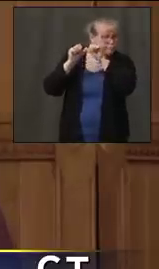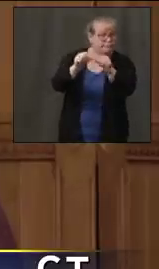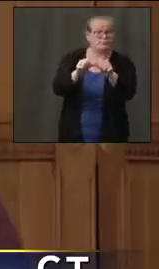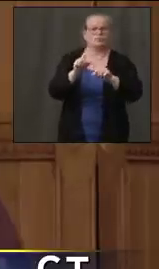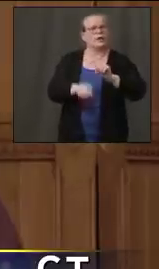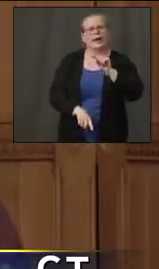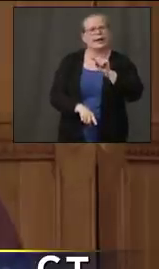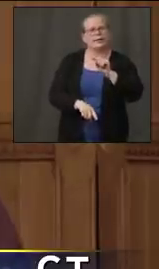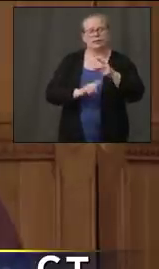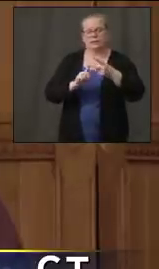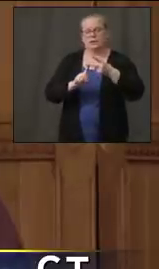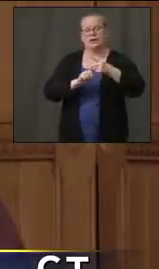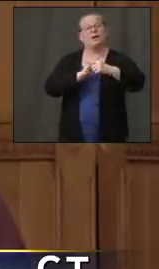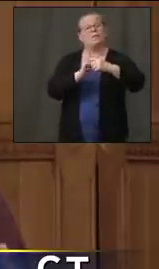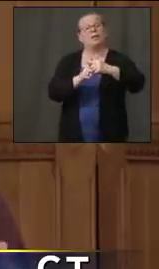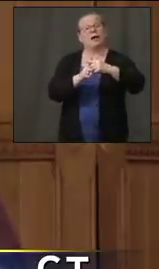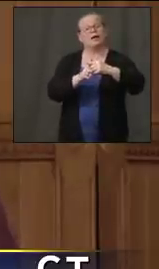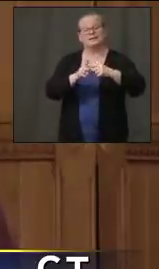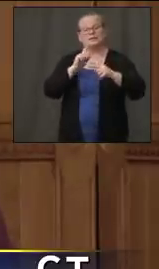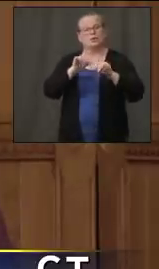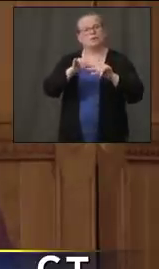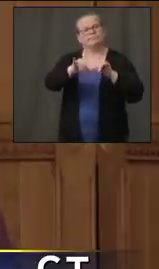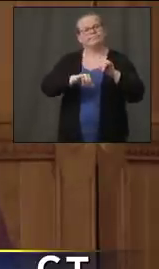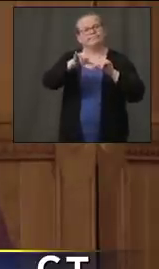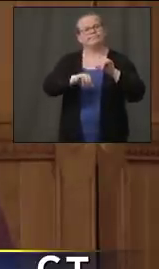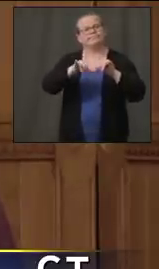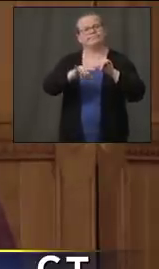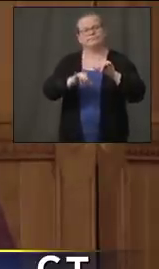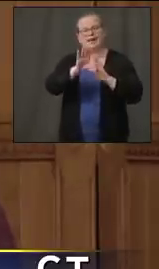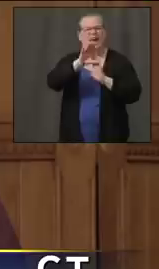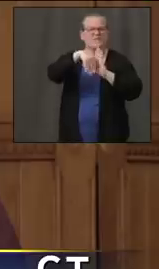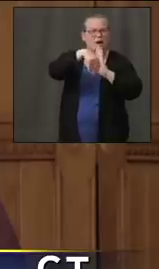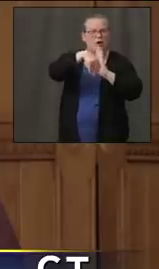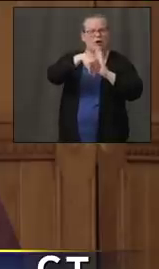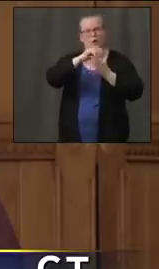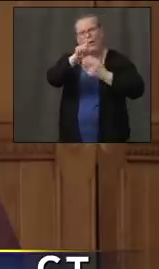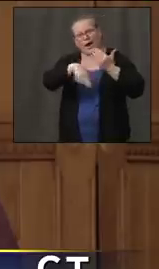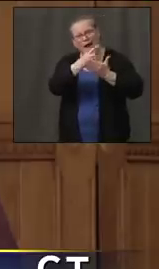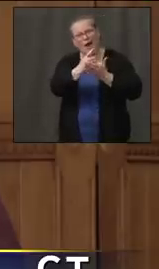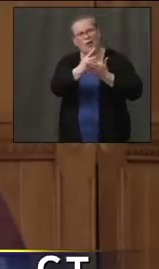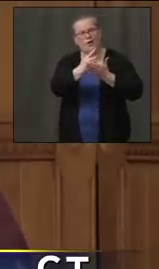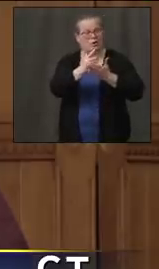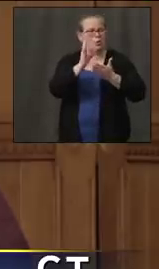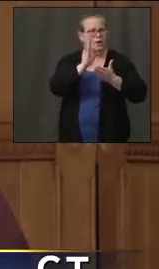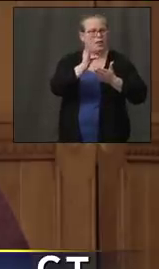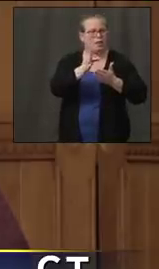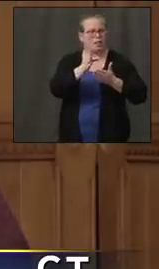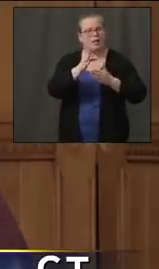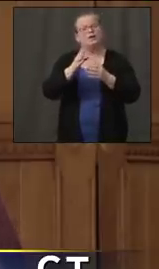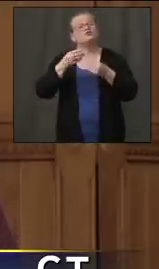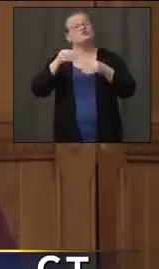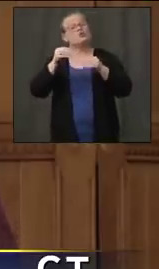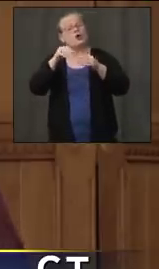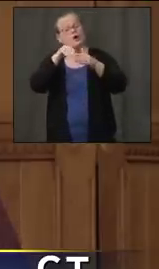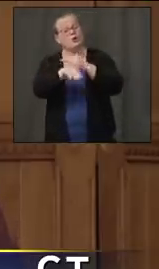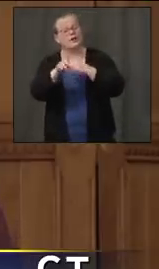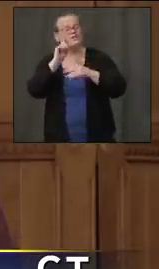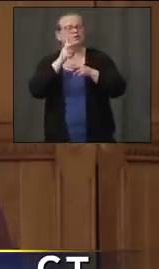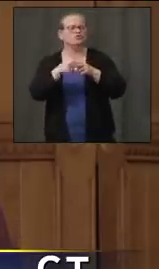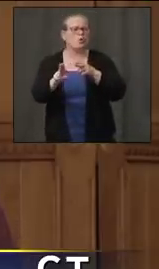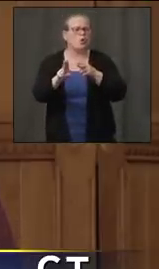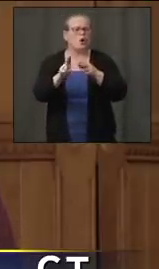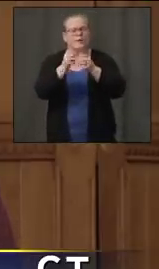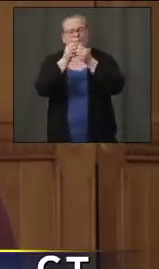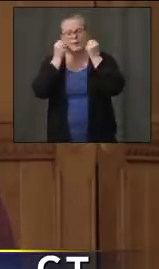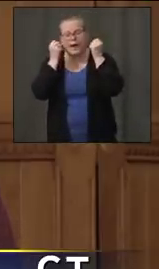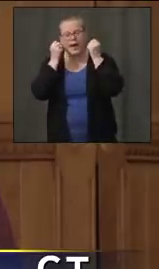Whereas if you're going to go into a boutique or into a toy store, you're going to be there for a short period of time, and you can wear a mask, and then you can leave. So just